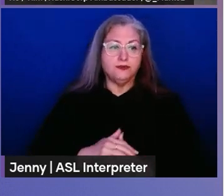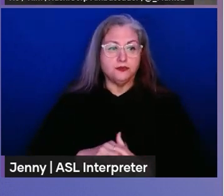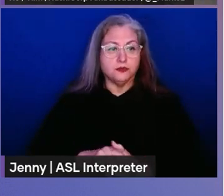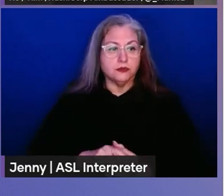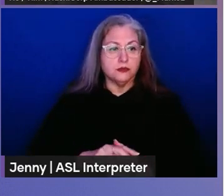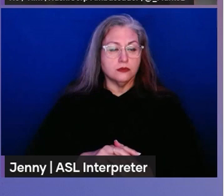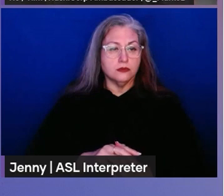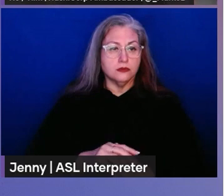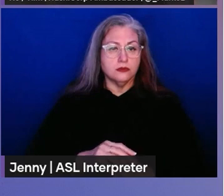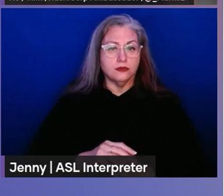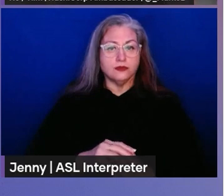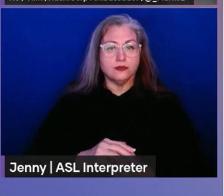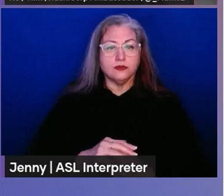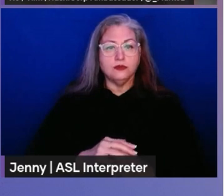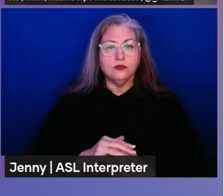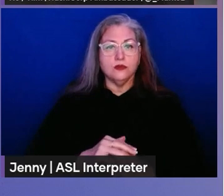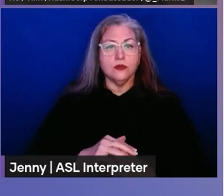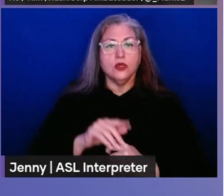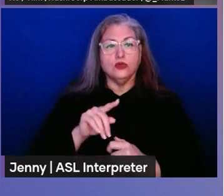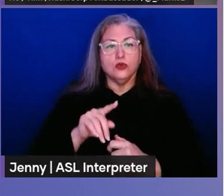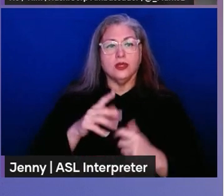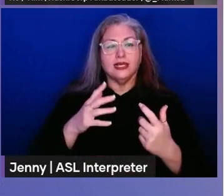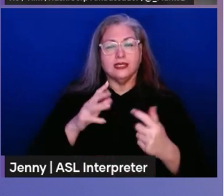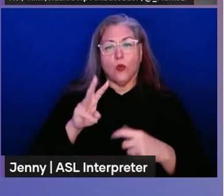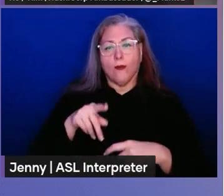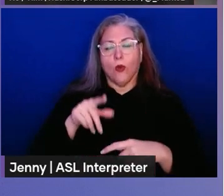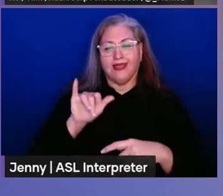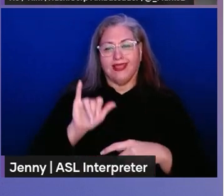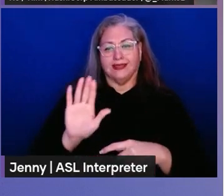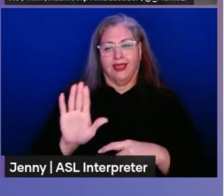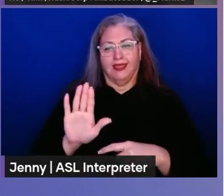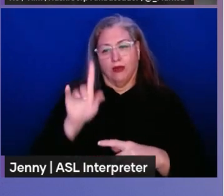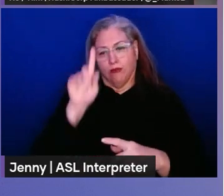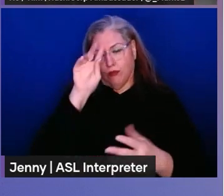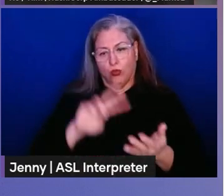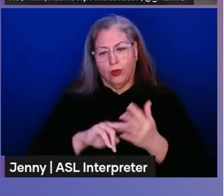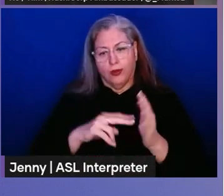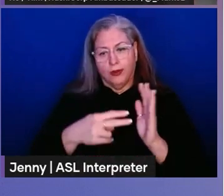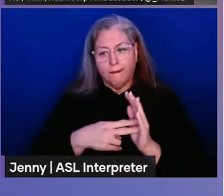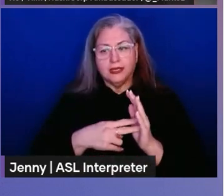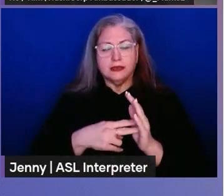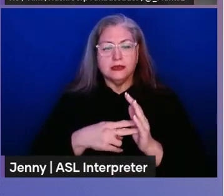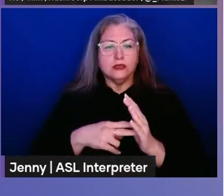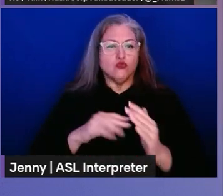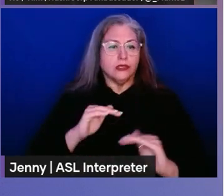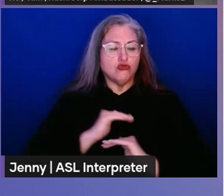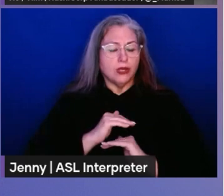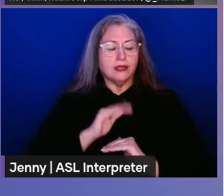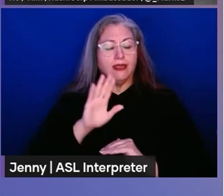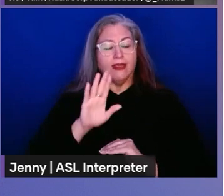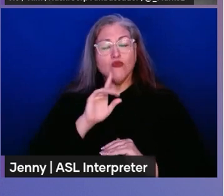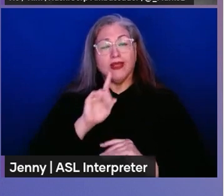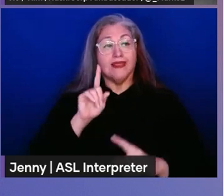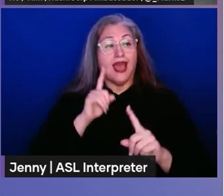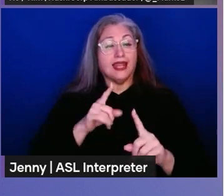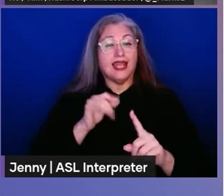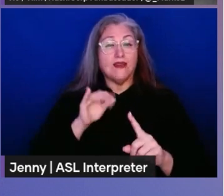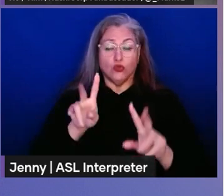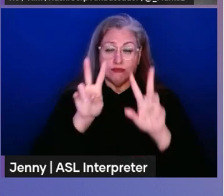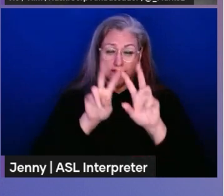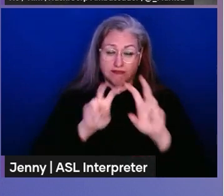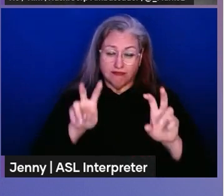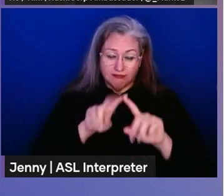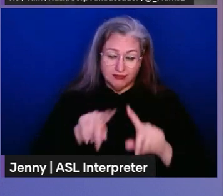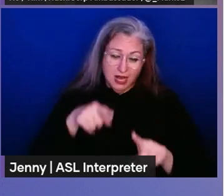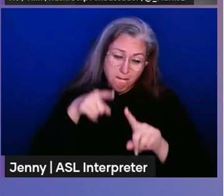So this is kind of, what Waypoint is trying to address. And kind of the basic idea is, if we boil it down to,